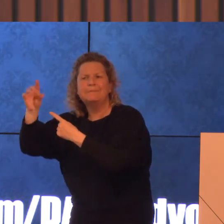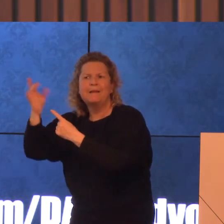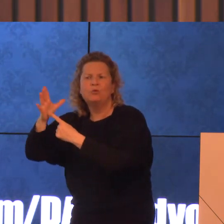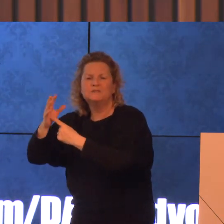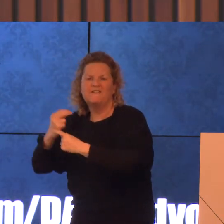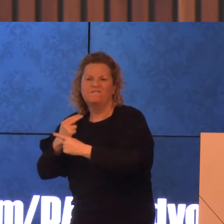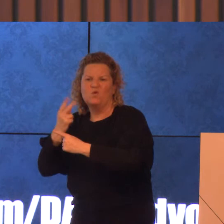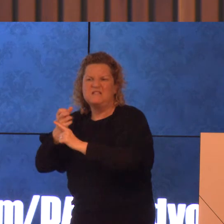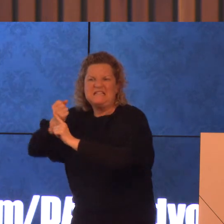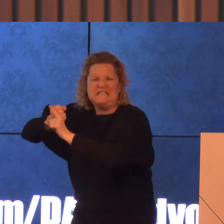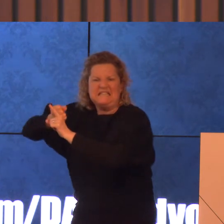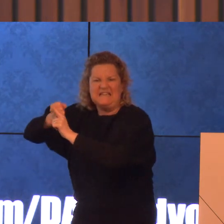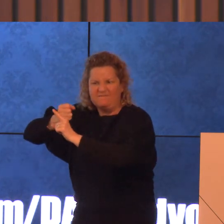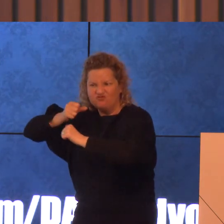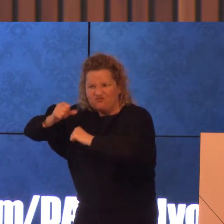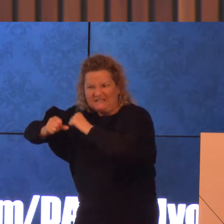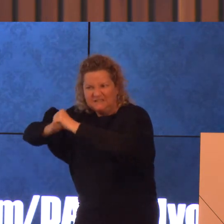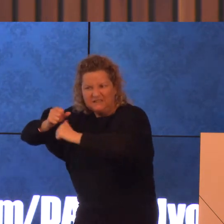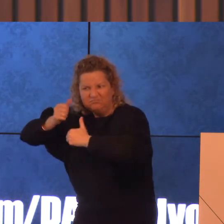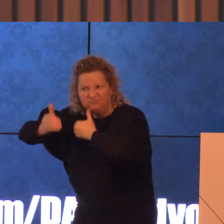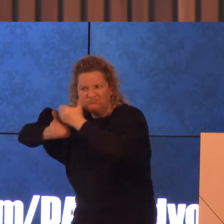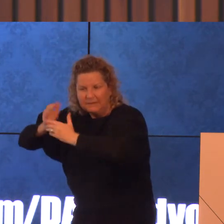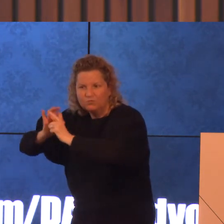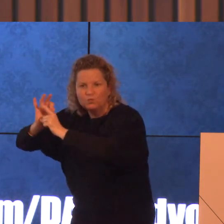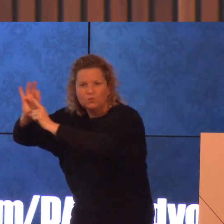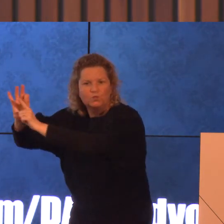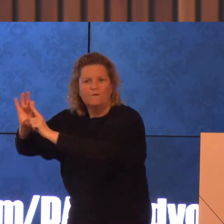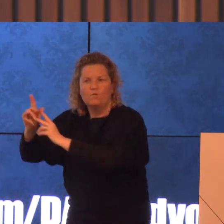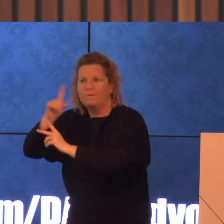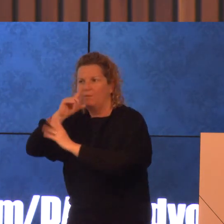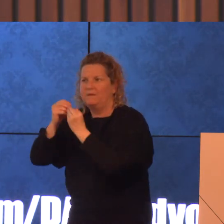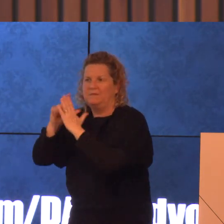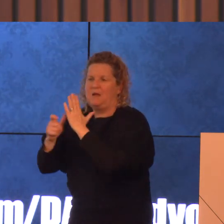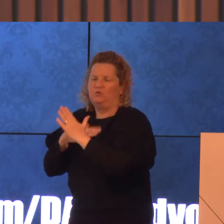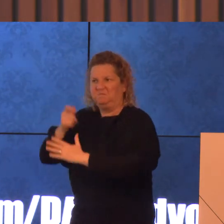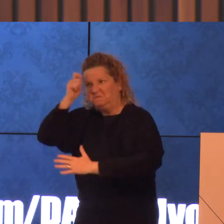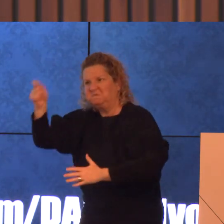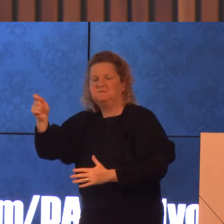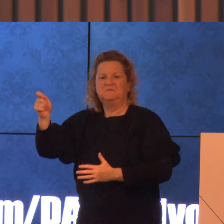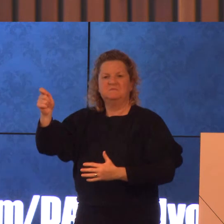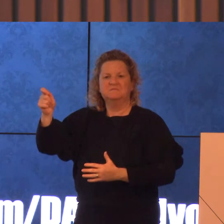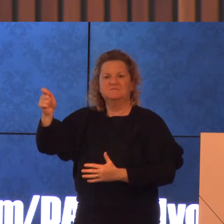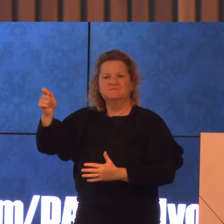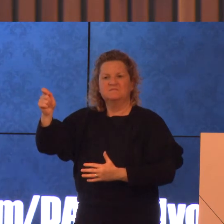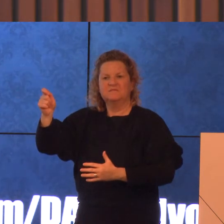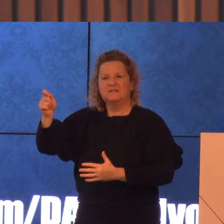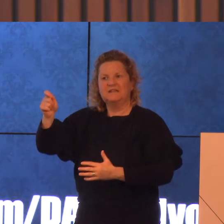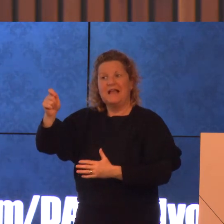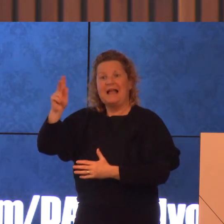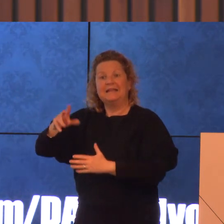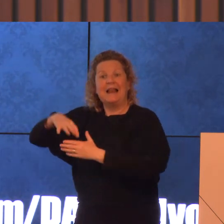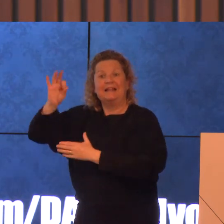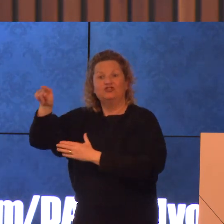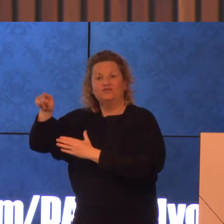in progressing many areas of advocacy for people with disability. So I'd just like to acknowledge the re-election of Senator Steele-John,